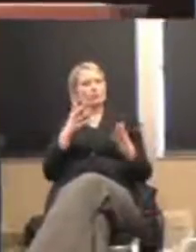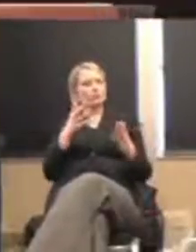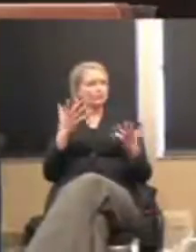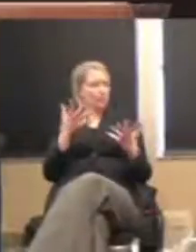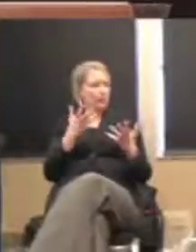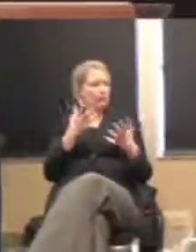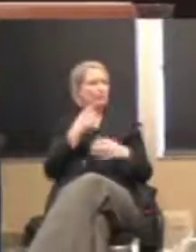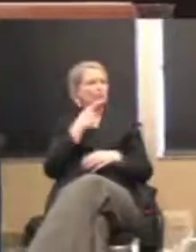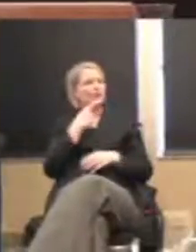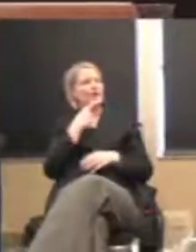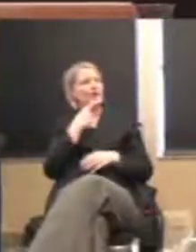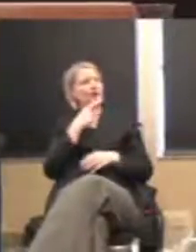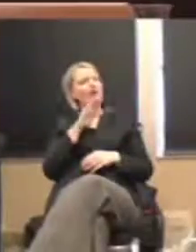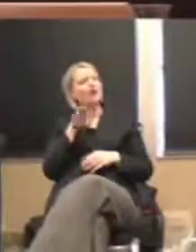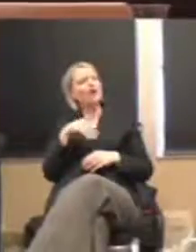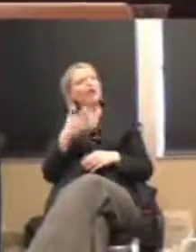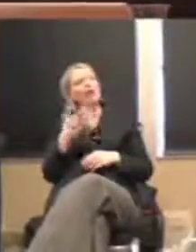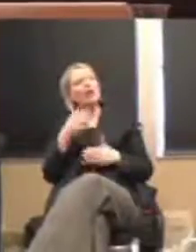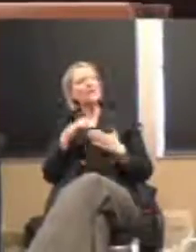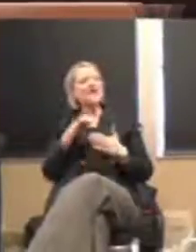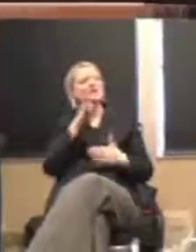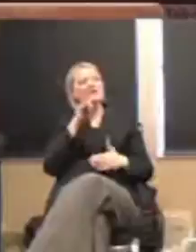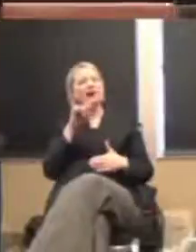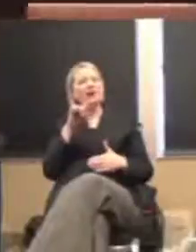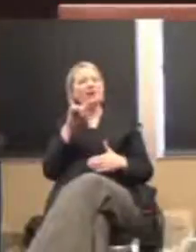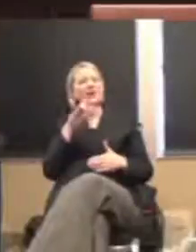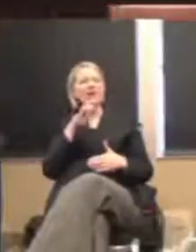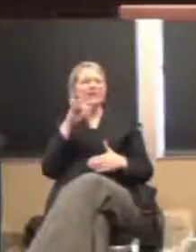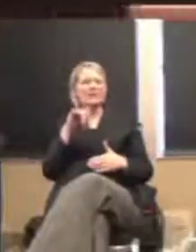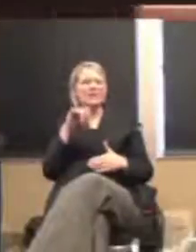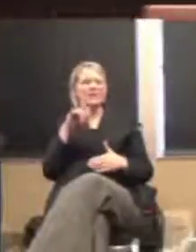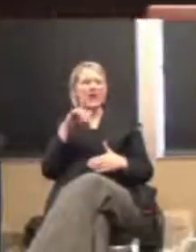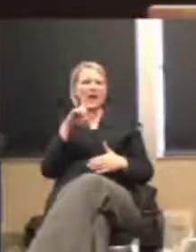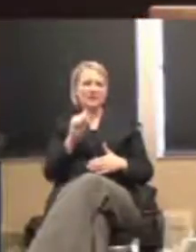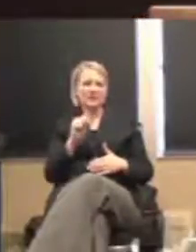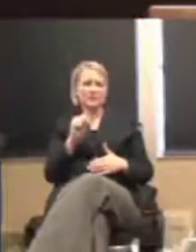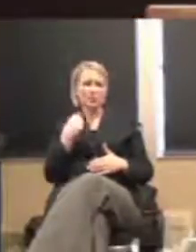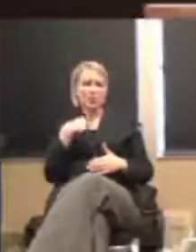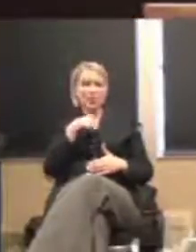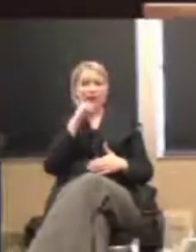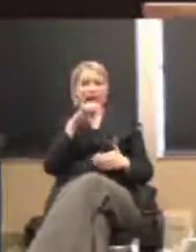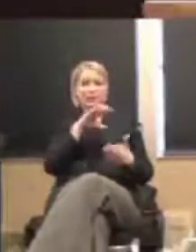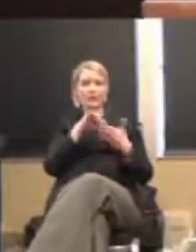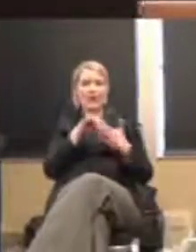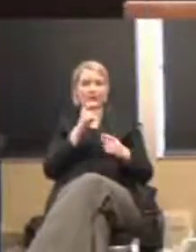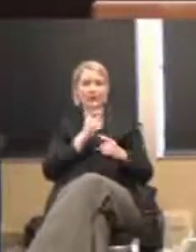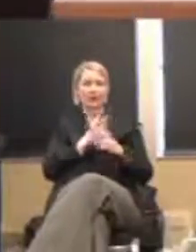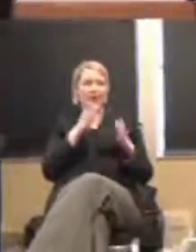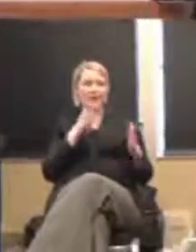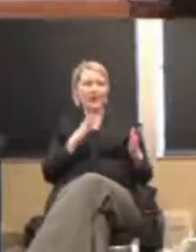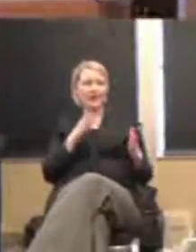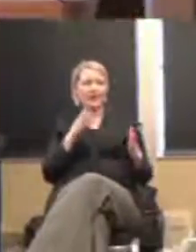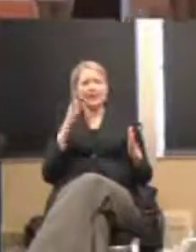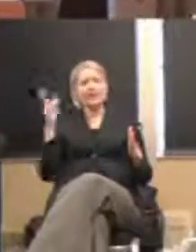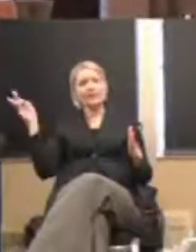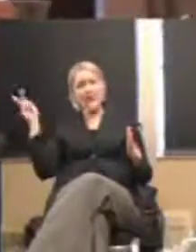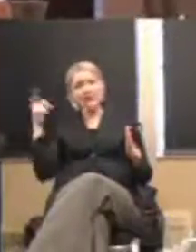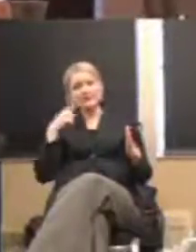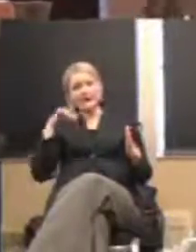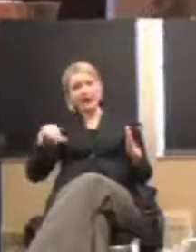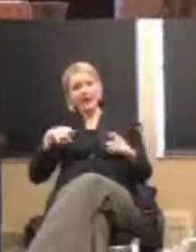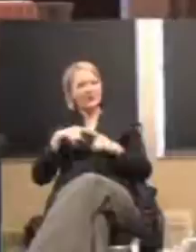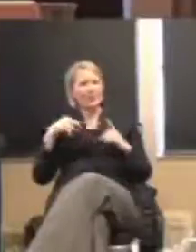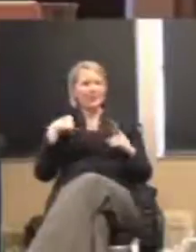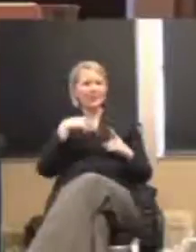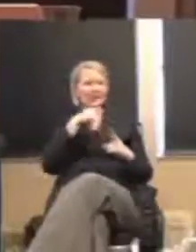know what, this isn't actually PECS. We're not doing this the way that it's designed. Christi and Nikki said this. I don't think we're doing it